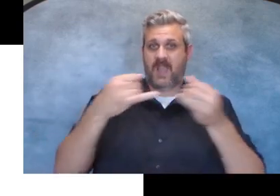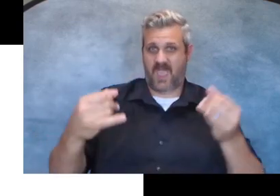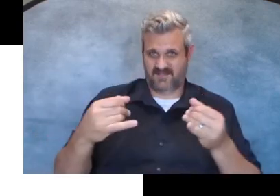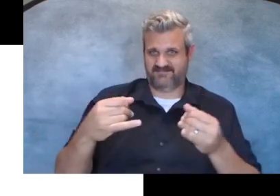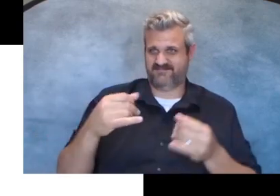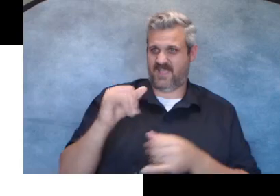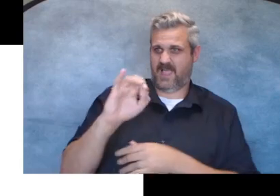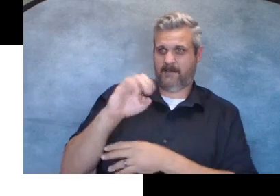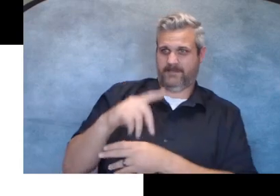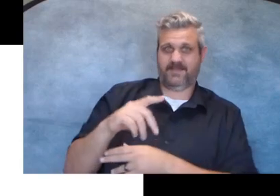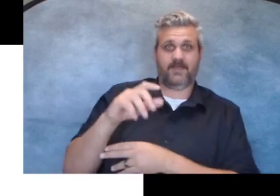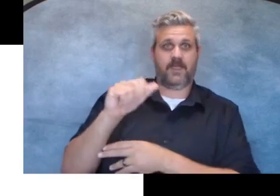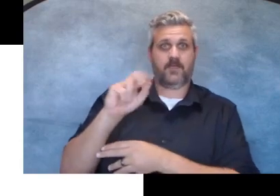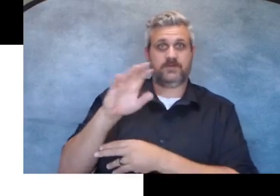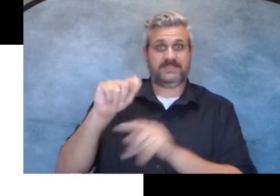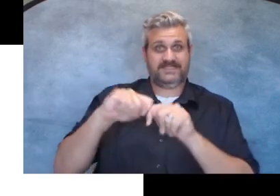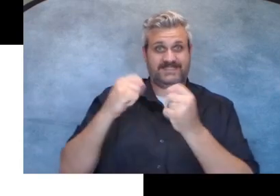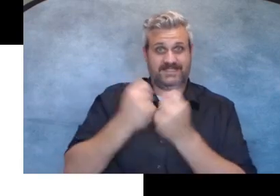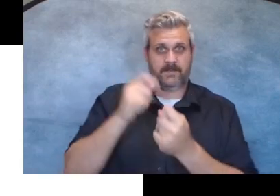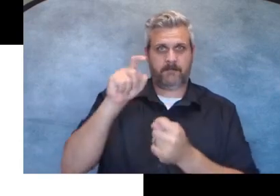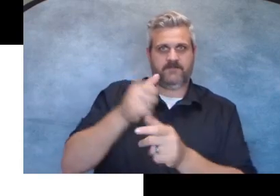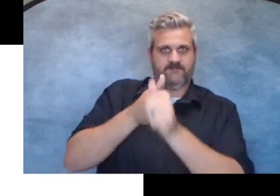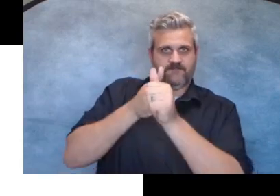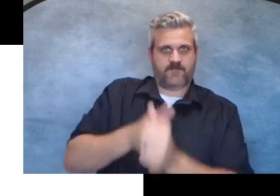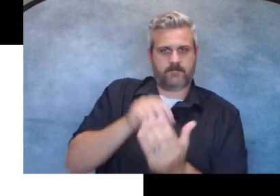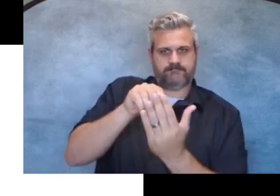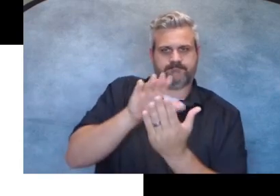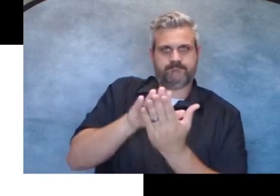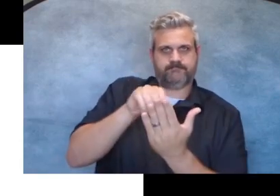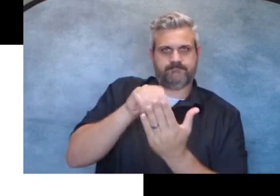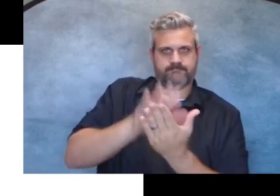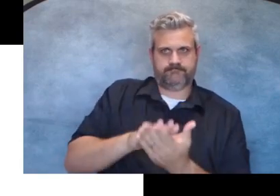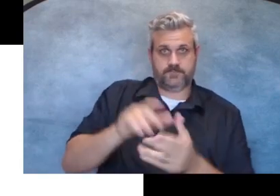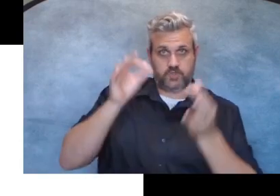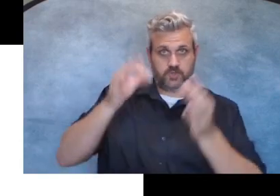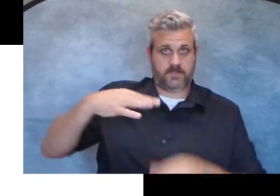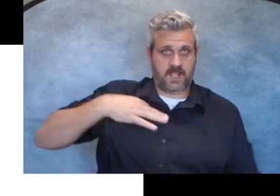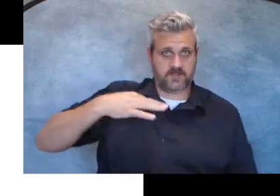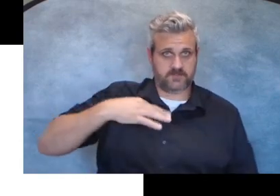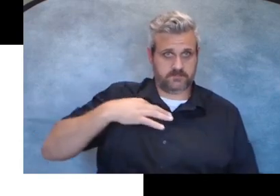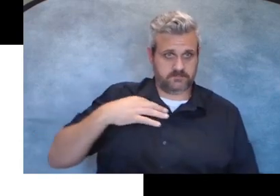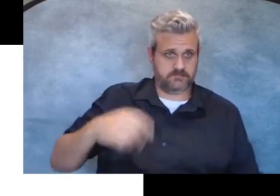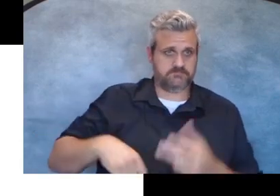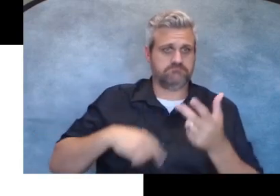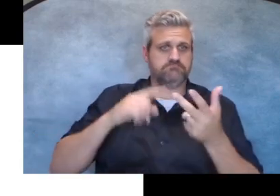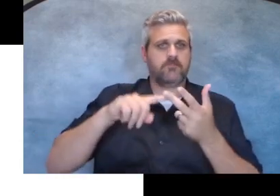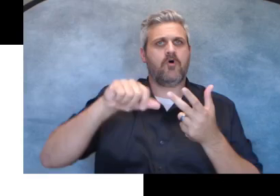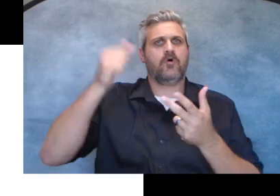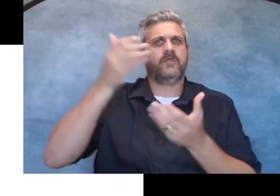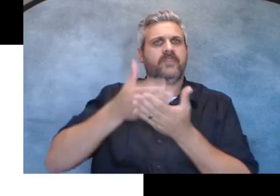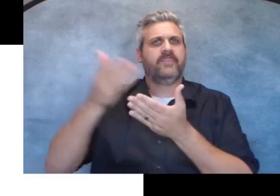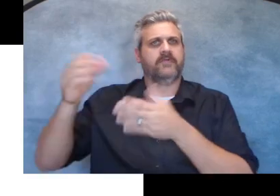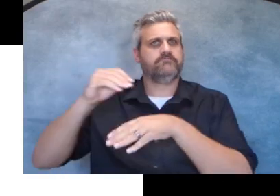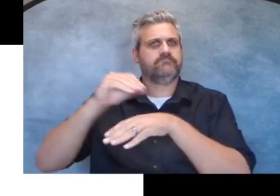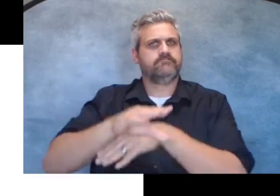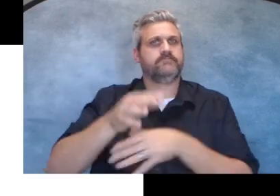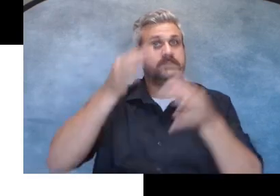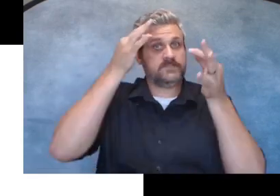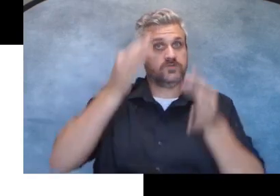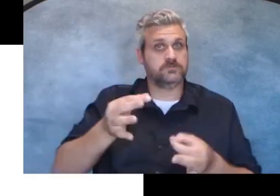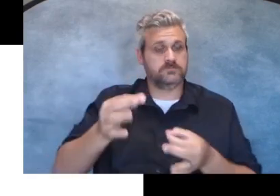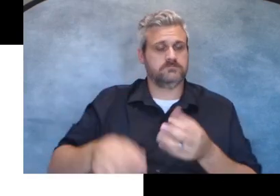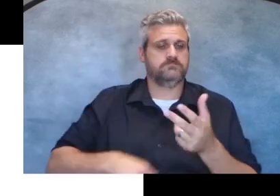or IEP team must use and document to determine eligibility to participate, and the additional factors in the